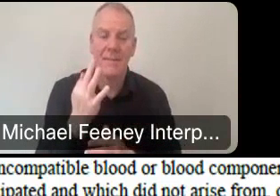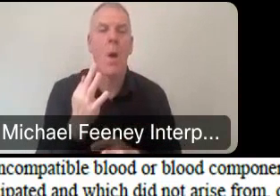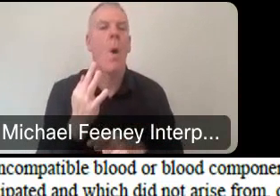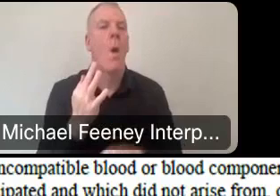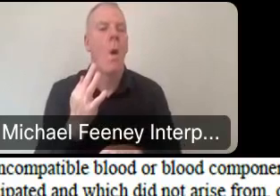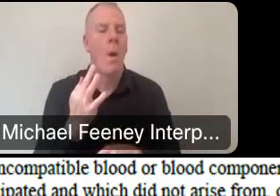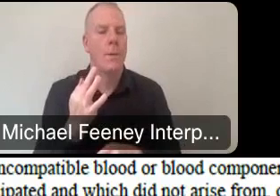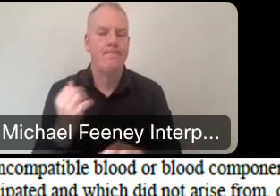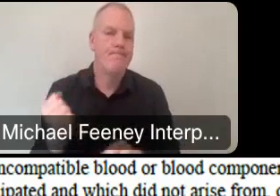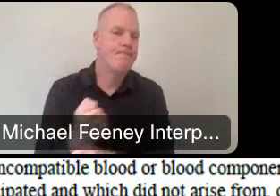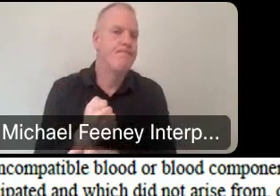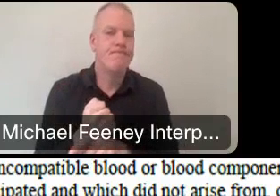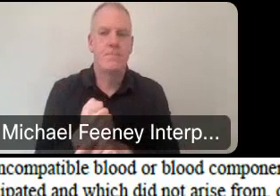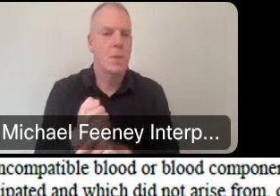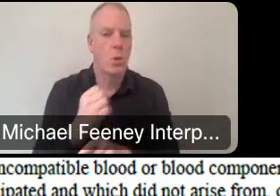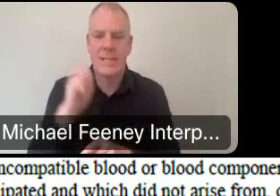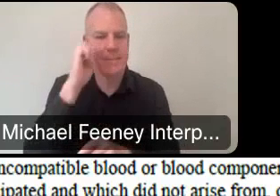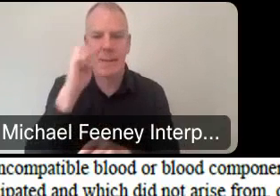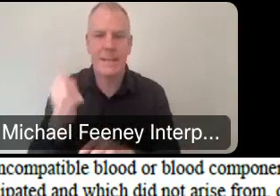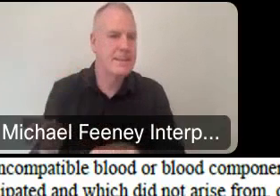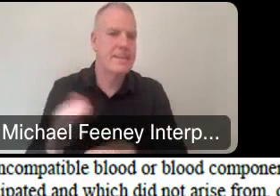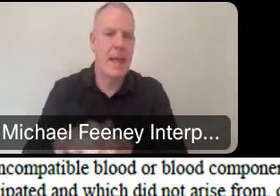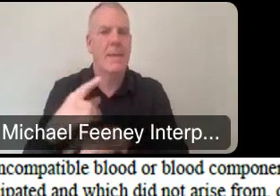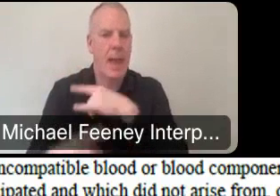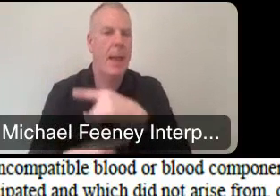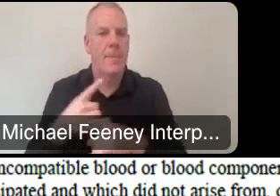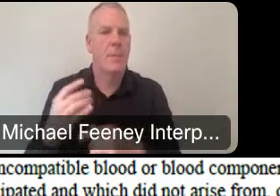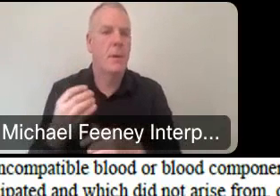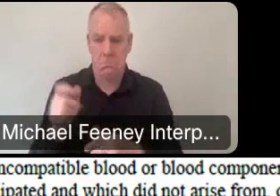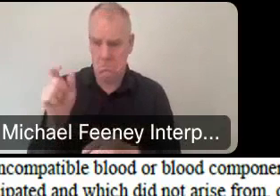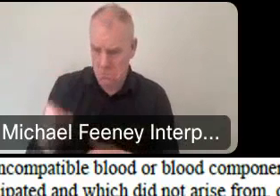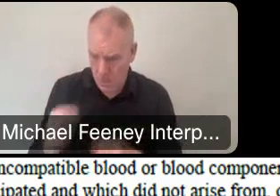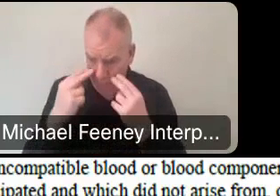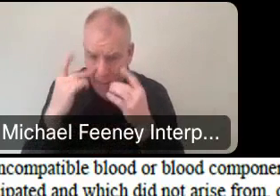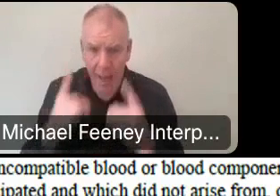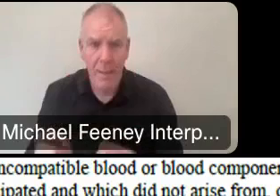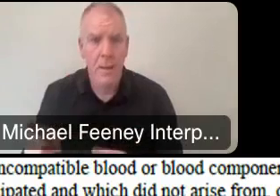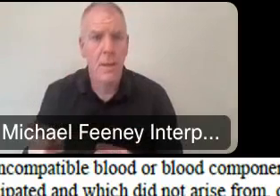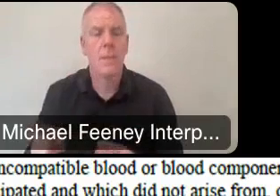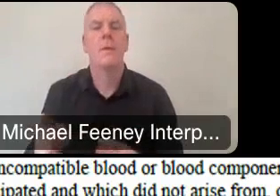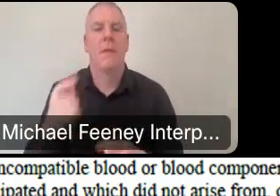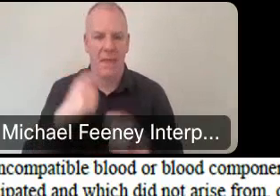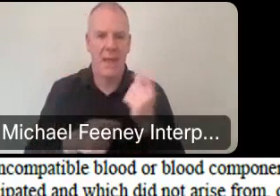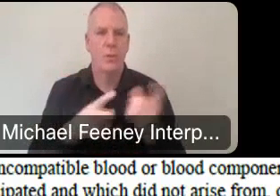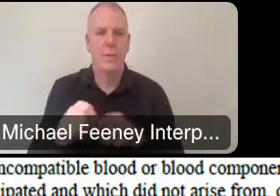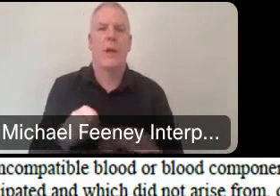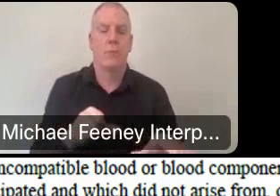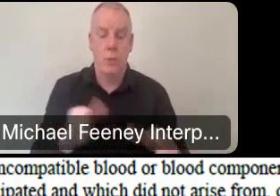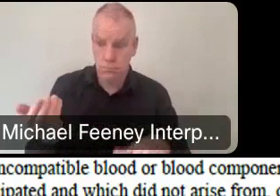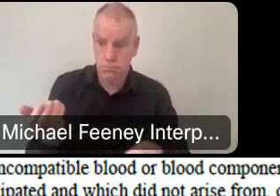there was the unintended or unanticipated death occurring of an otherwise healthy patient undergoing elective